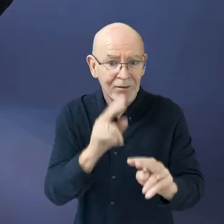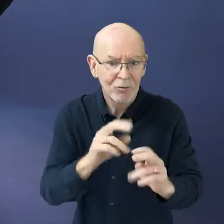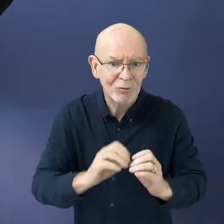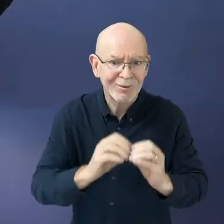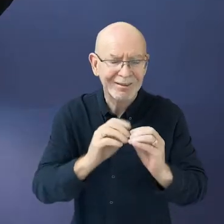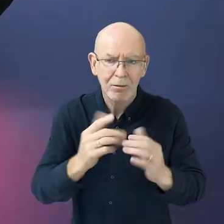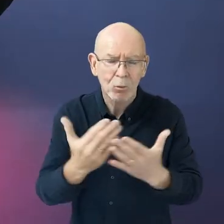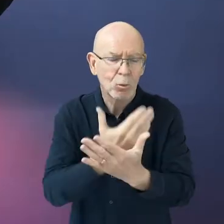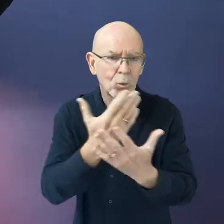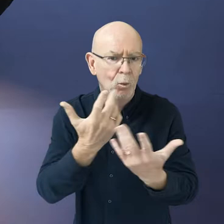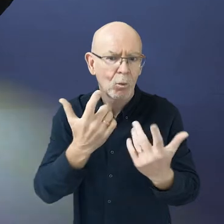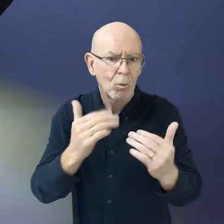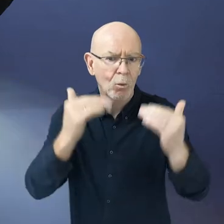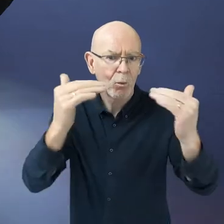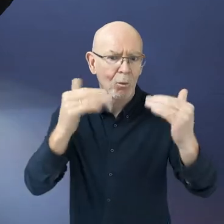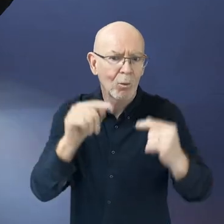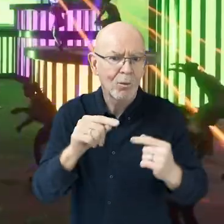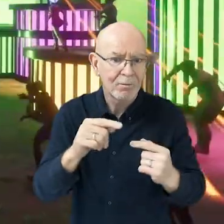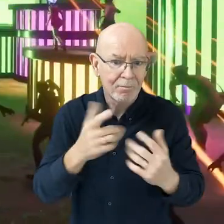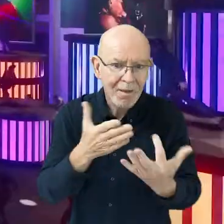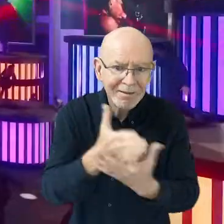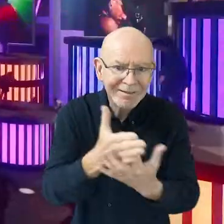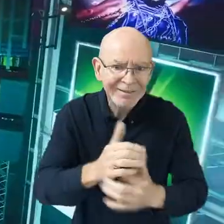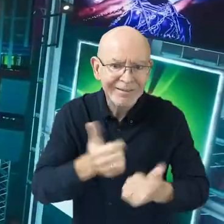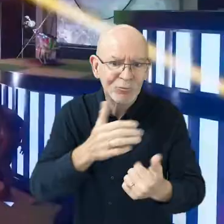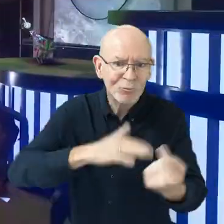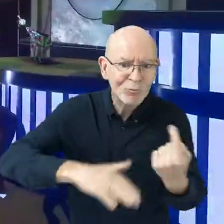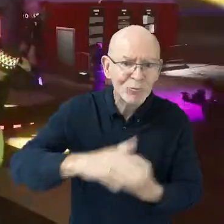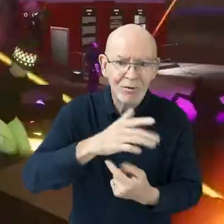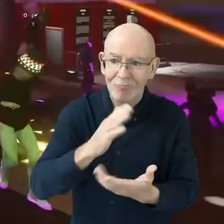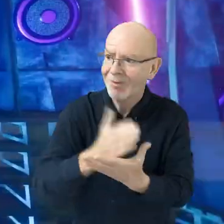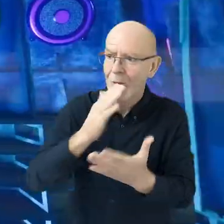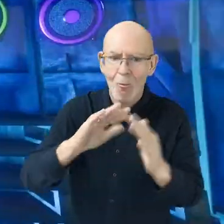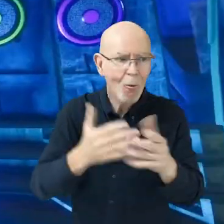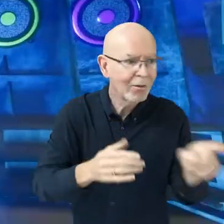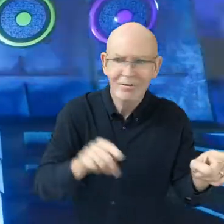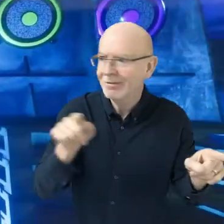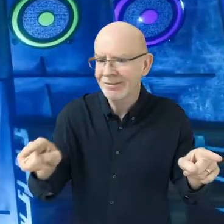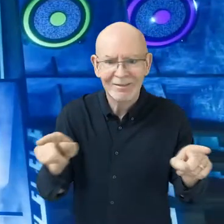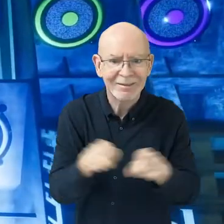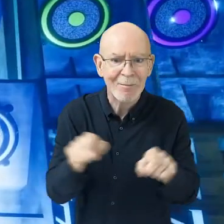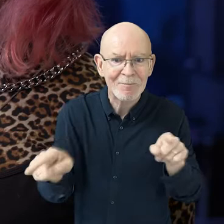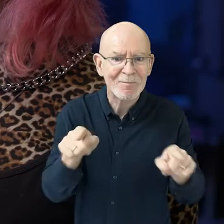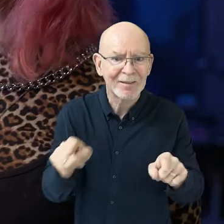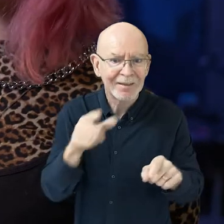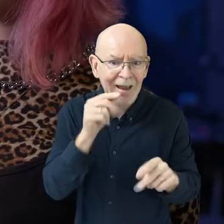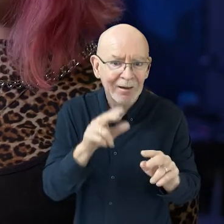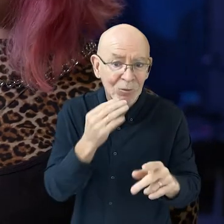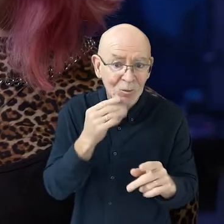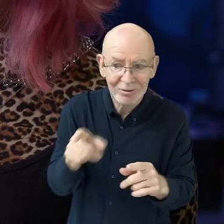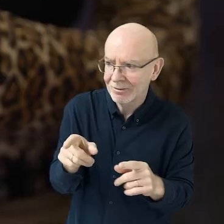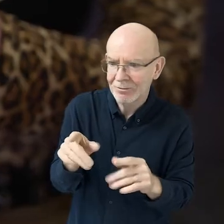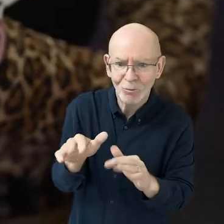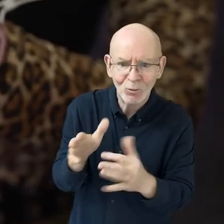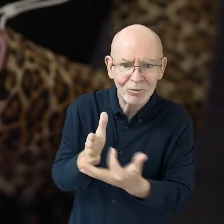way, we intend to create a new level of accessibility in a social way to real world culture that,